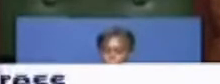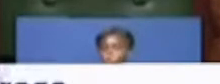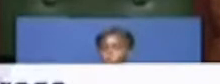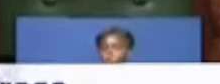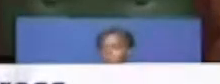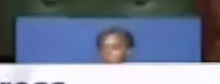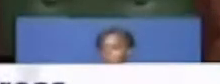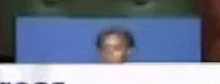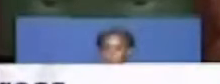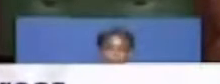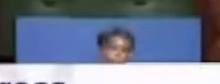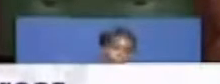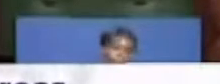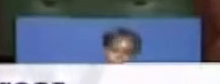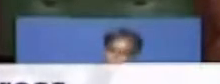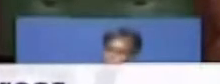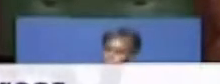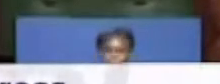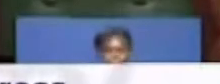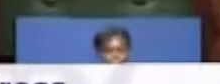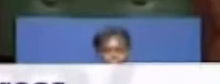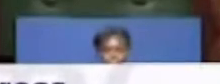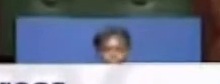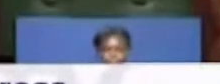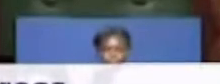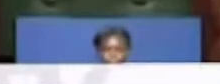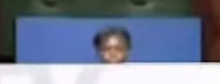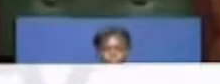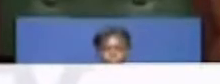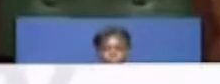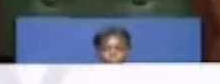that divide and separate us. So,